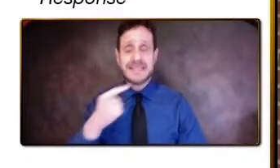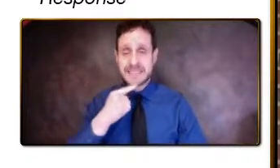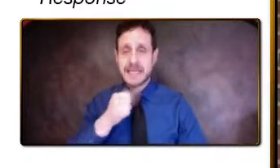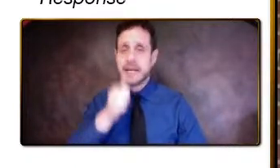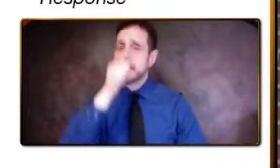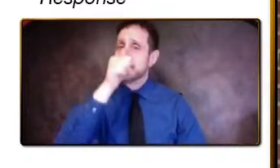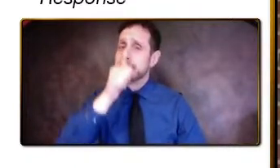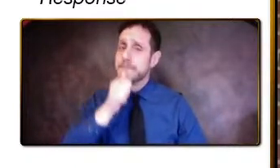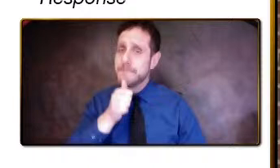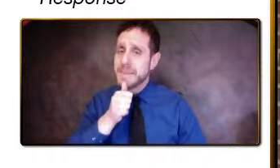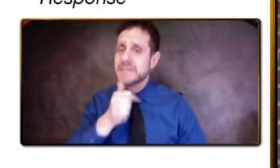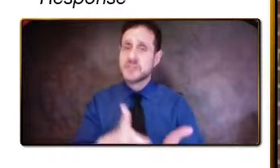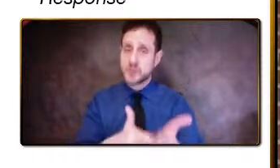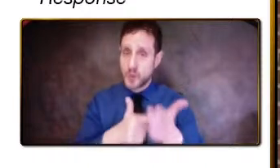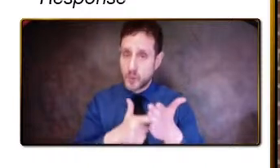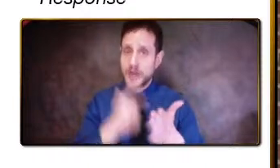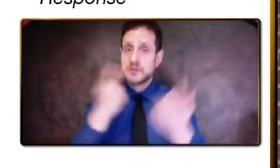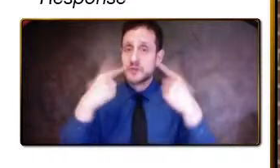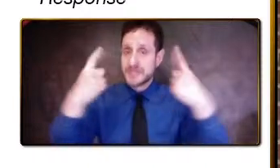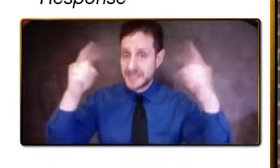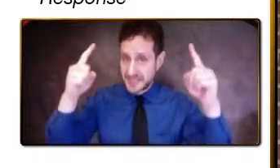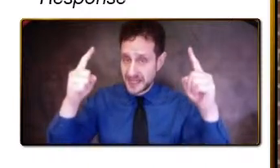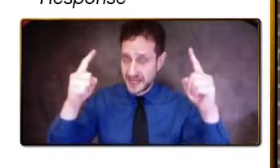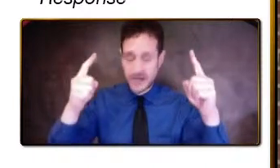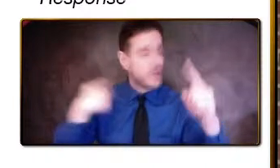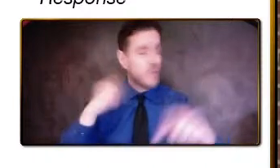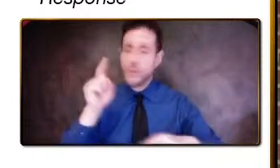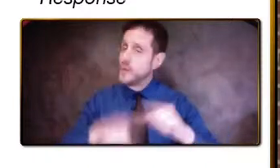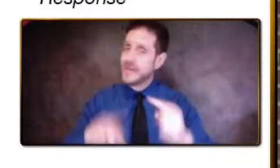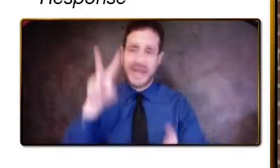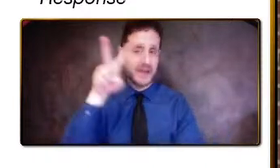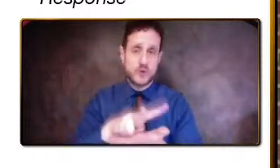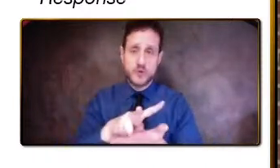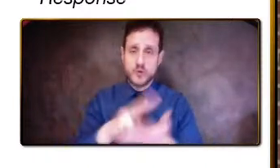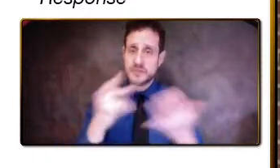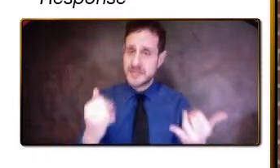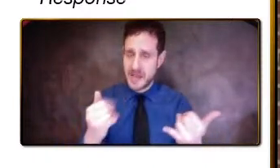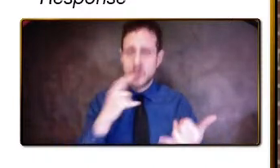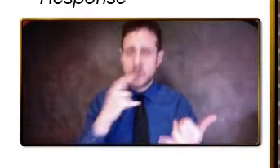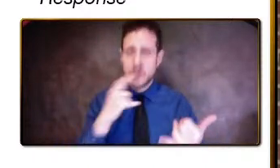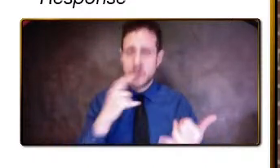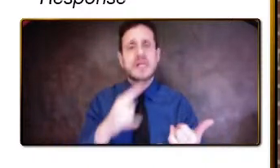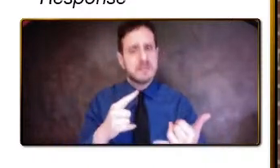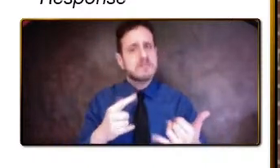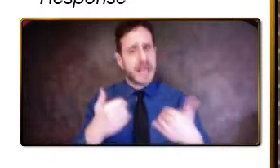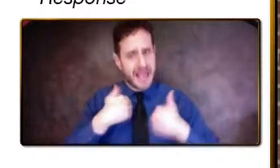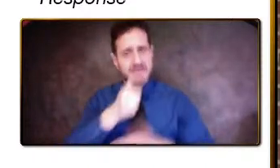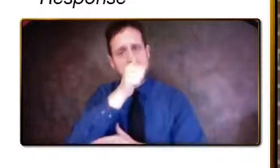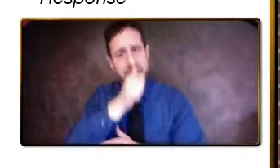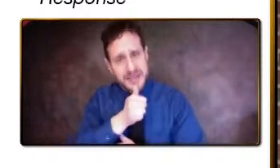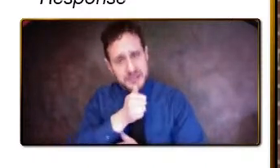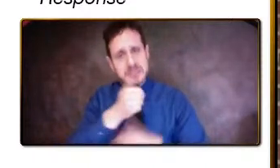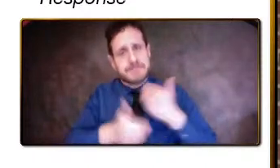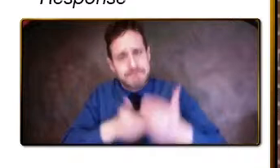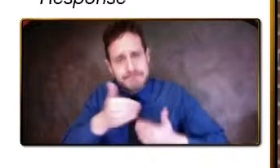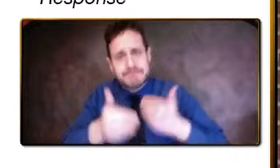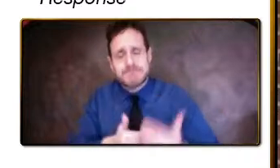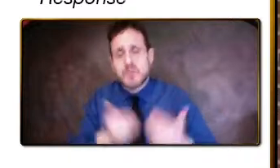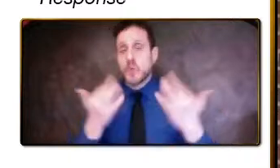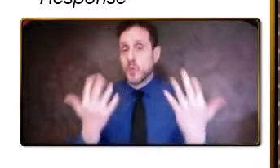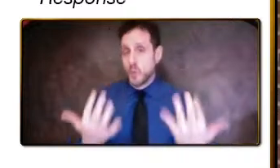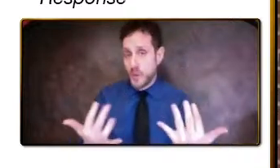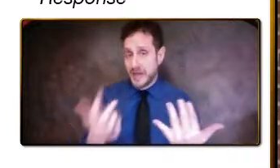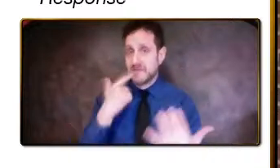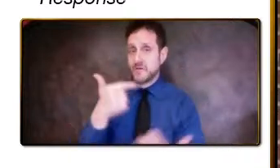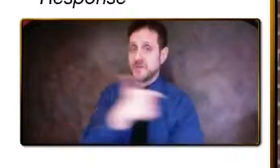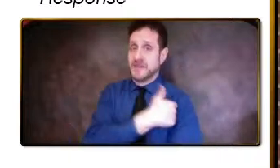too far to lose this battle now. So please, let's exercise patience, and while we're waiting for our vaccine, let's